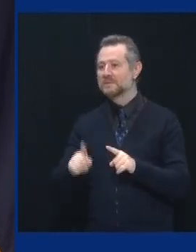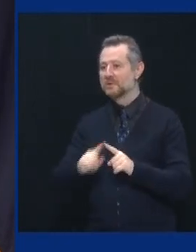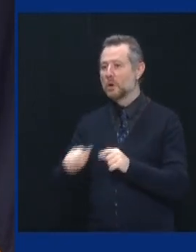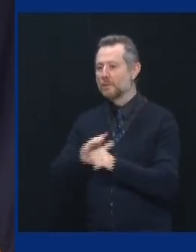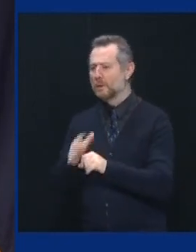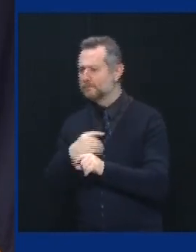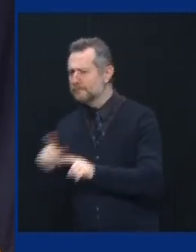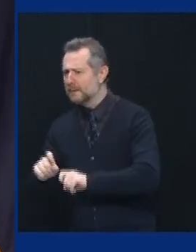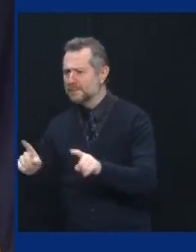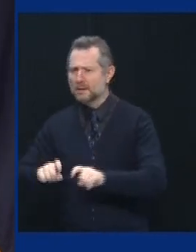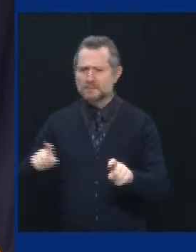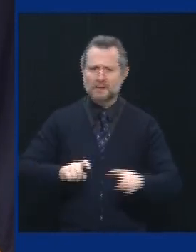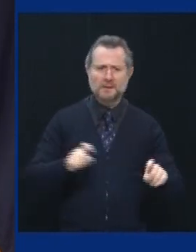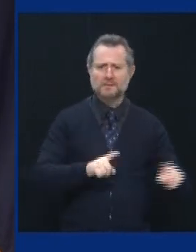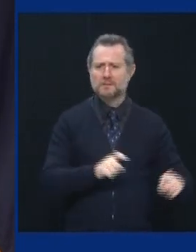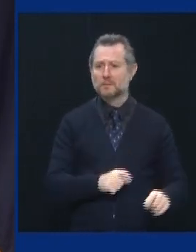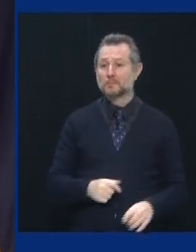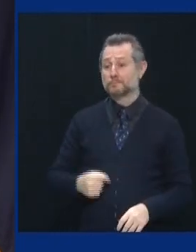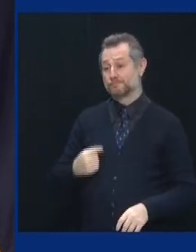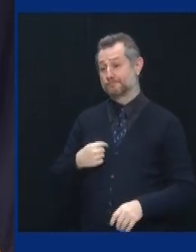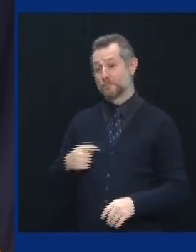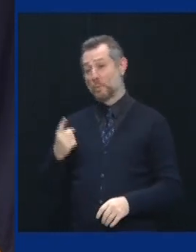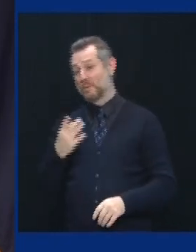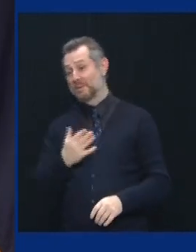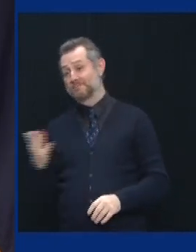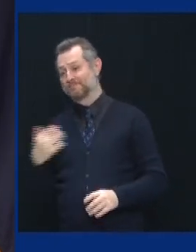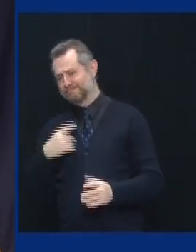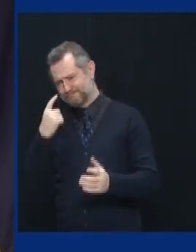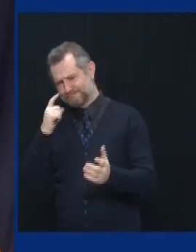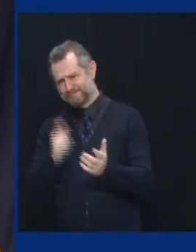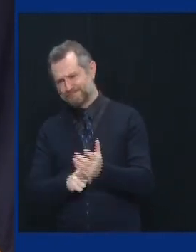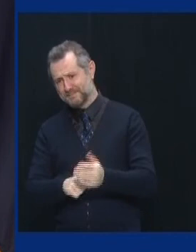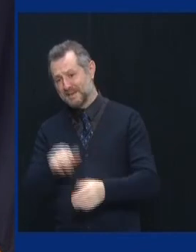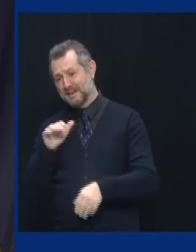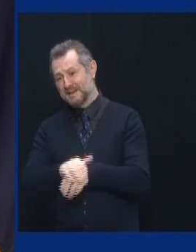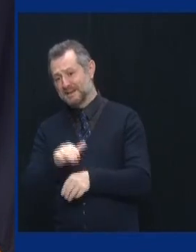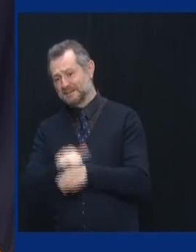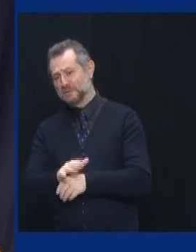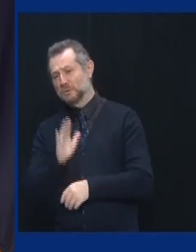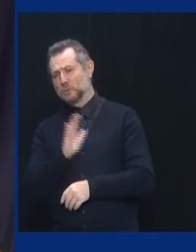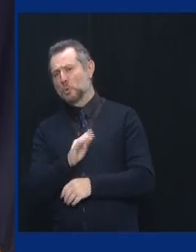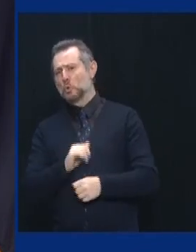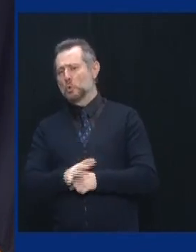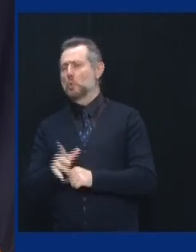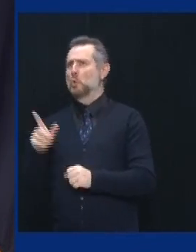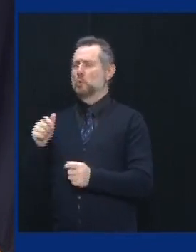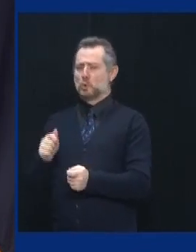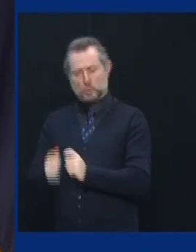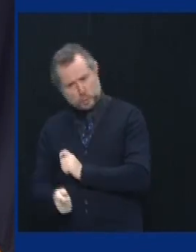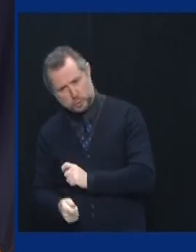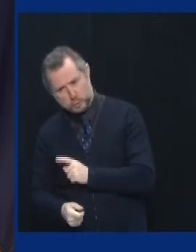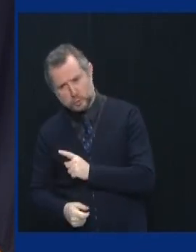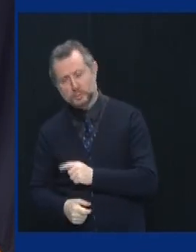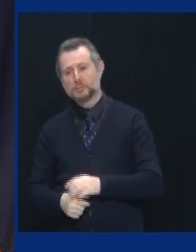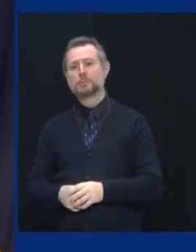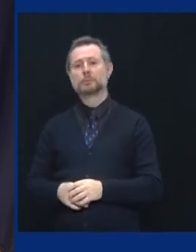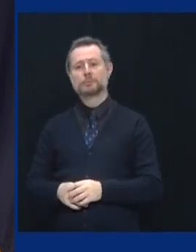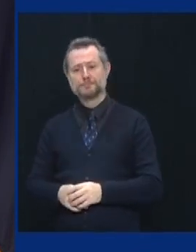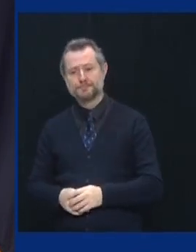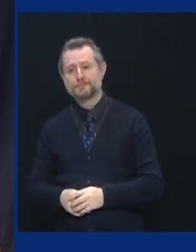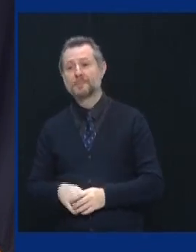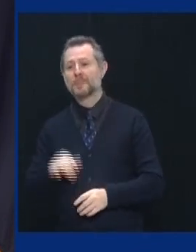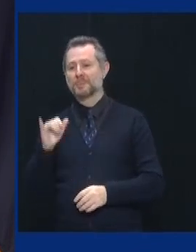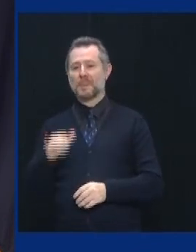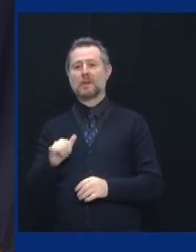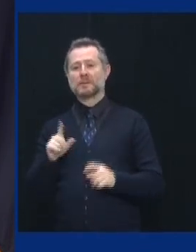nothing besides the UK strain so far in New York. The tests are more elaborate